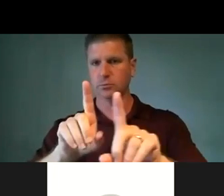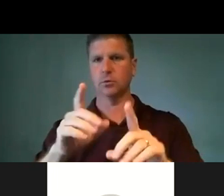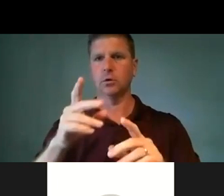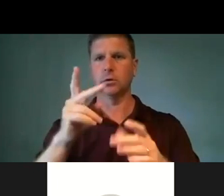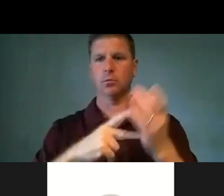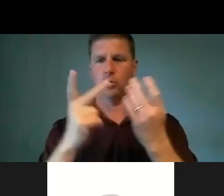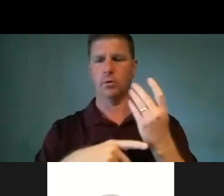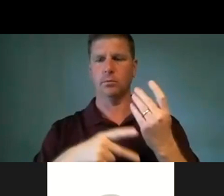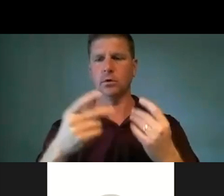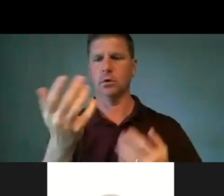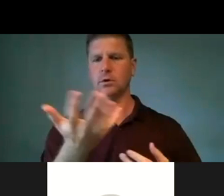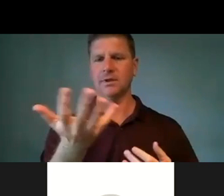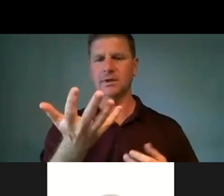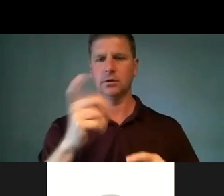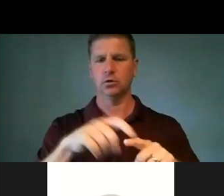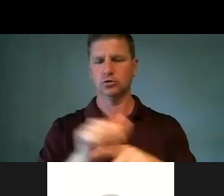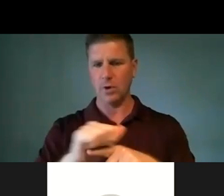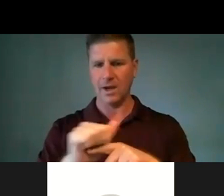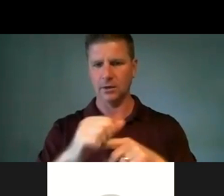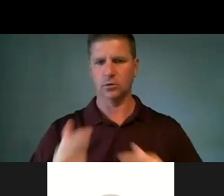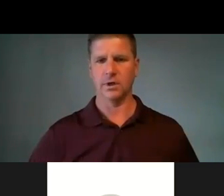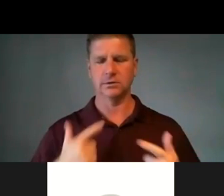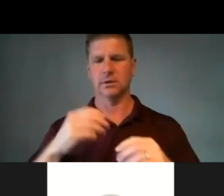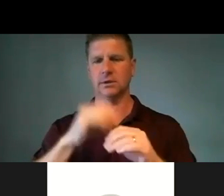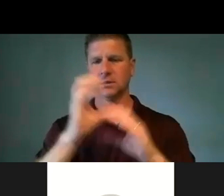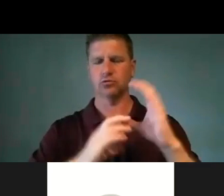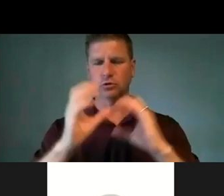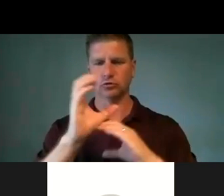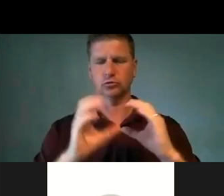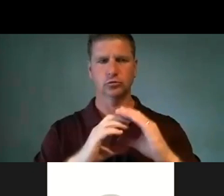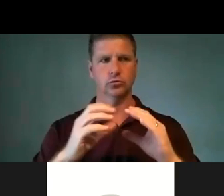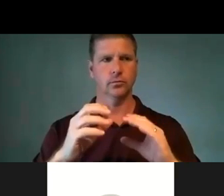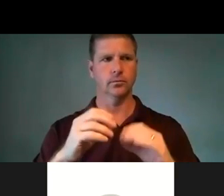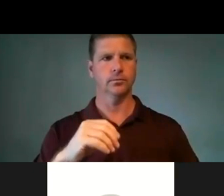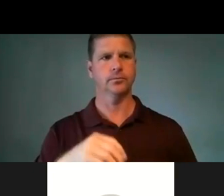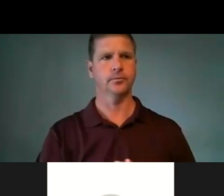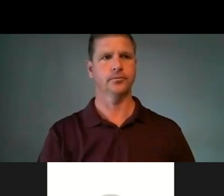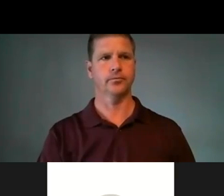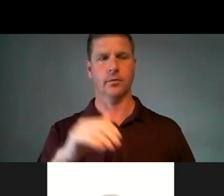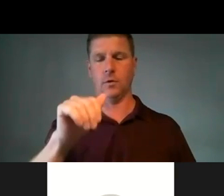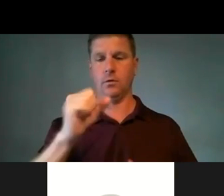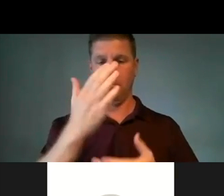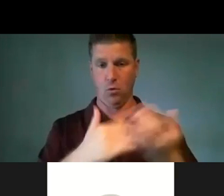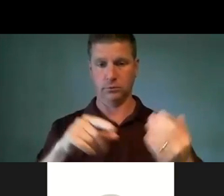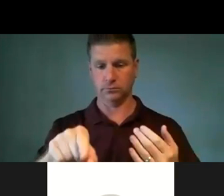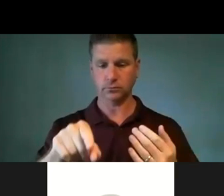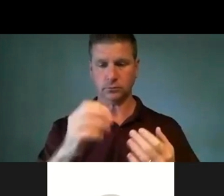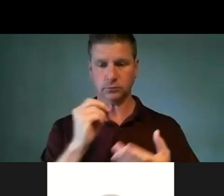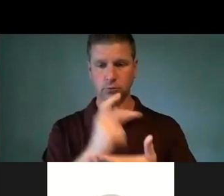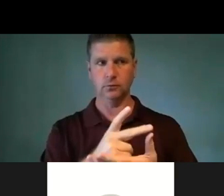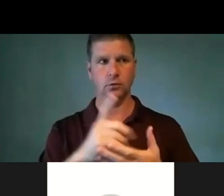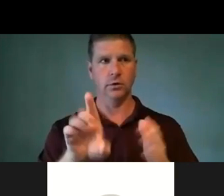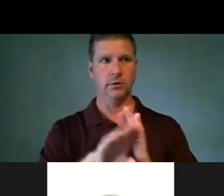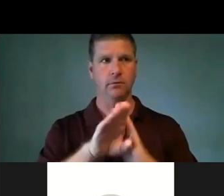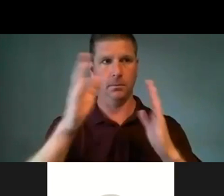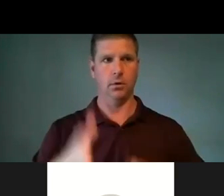will aim to train residents in the construction trades. As part of this approval, the developer